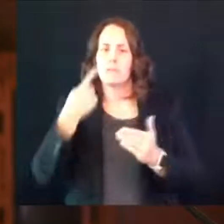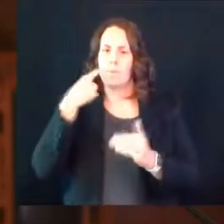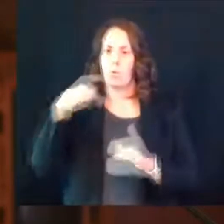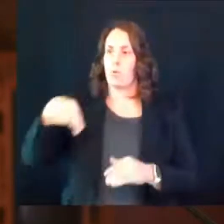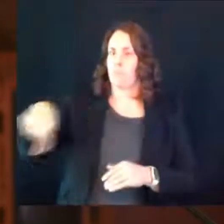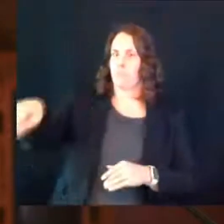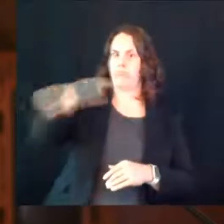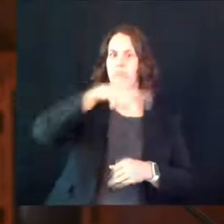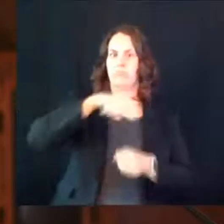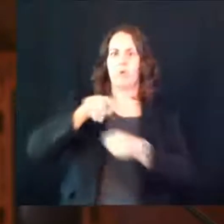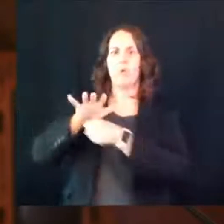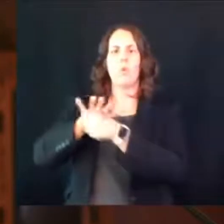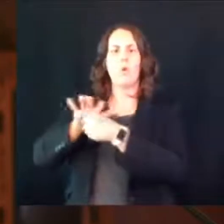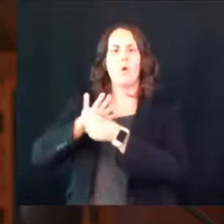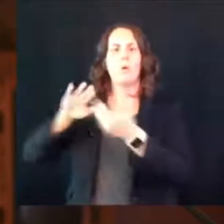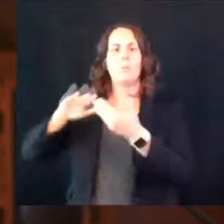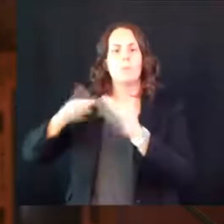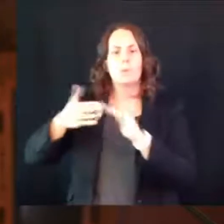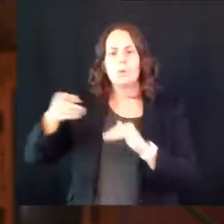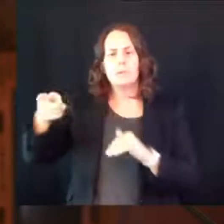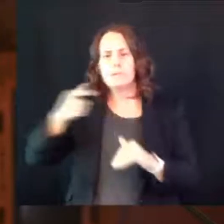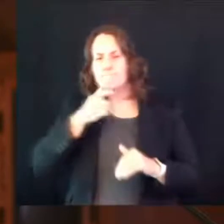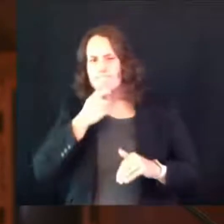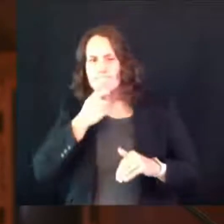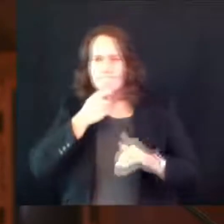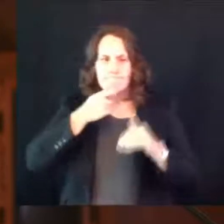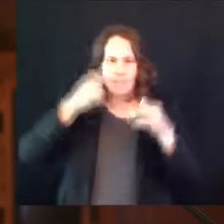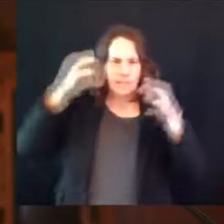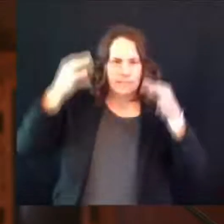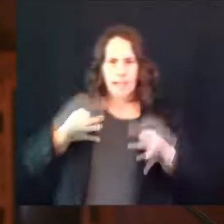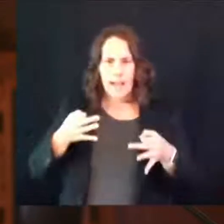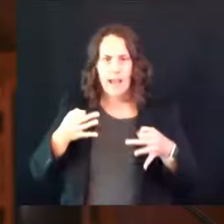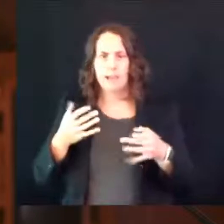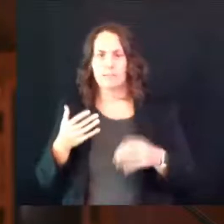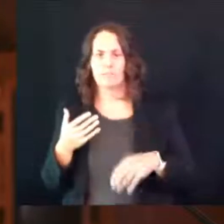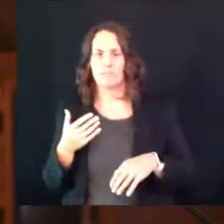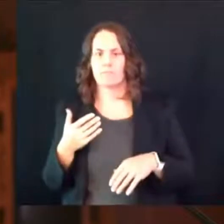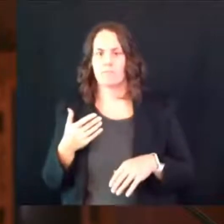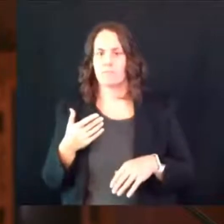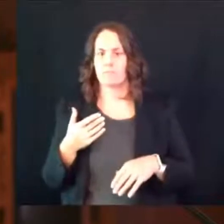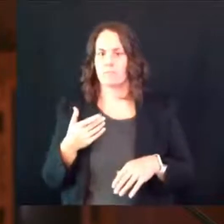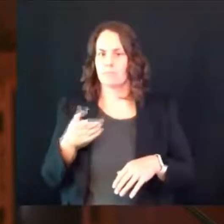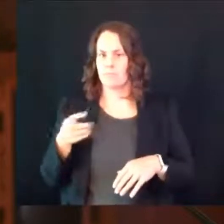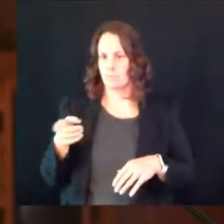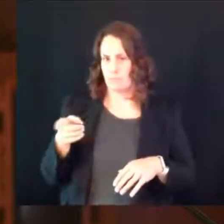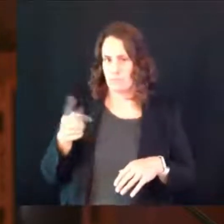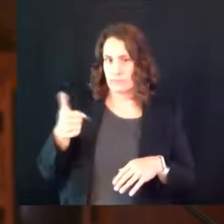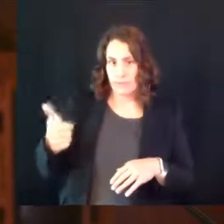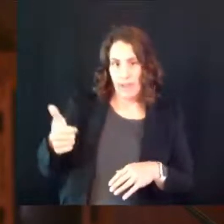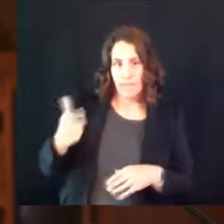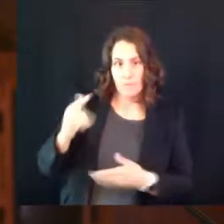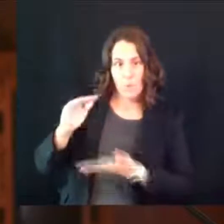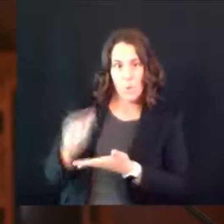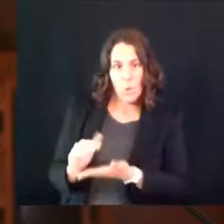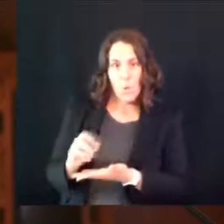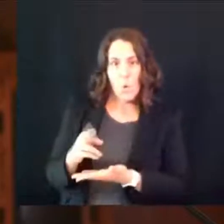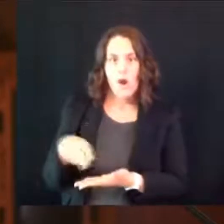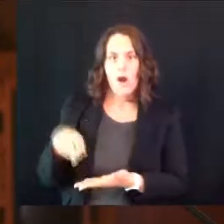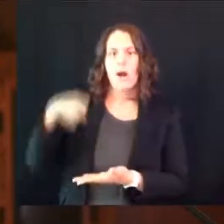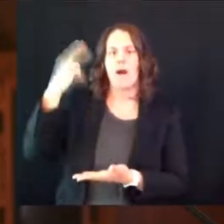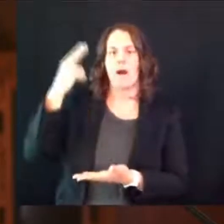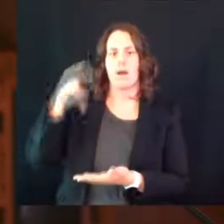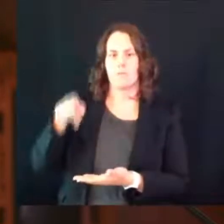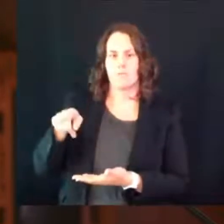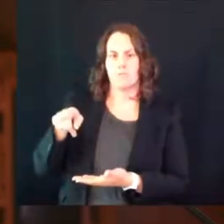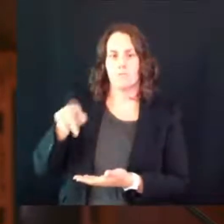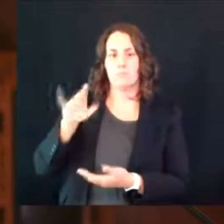they are on the spectrum, and then links that directly to the kind of mitigation strategies that you could employ to help reduce the spread. And so